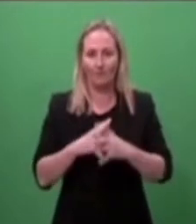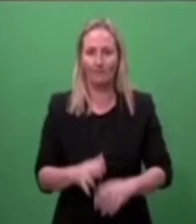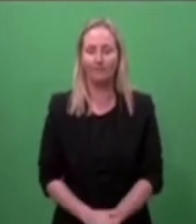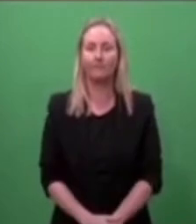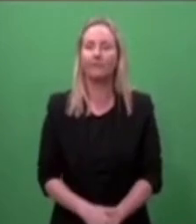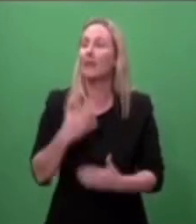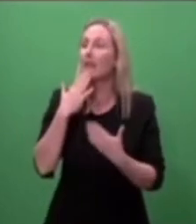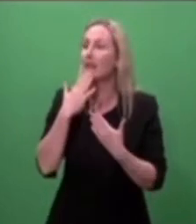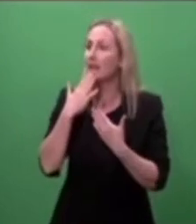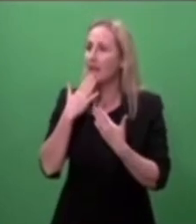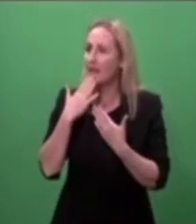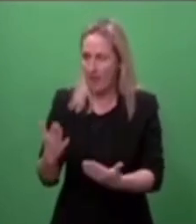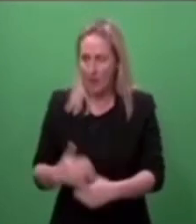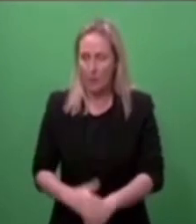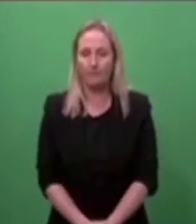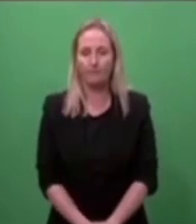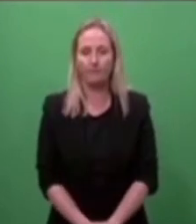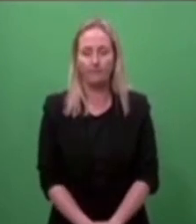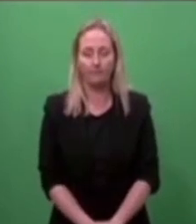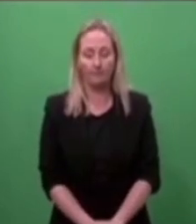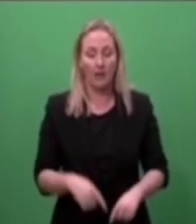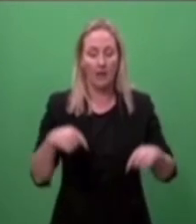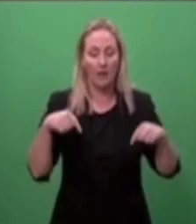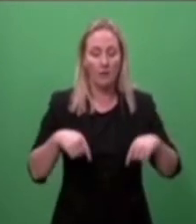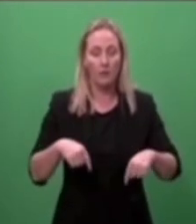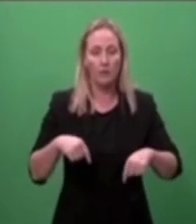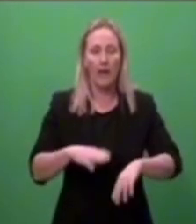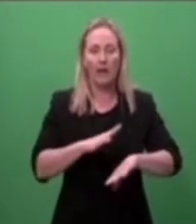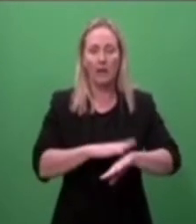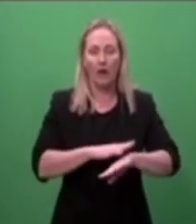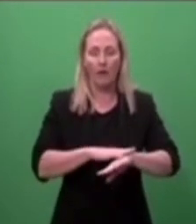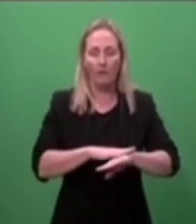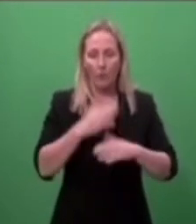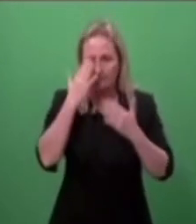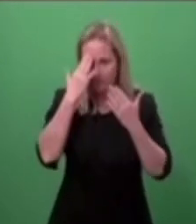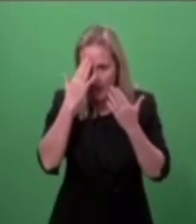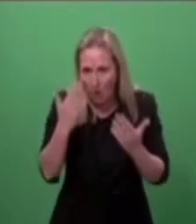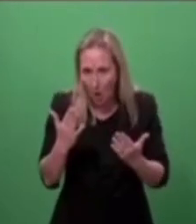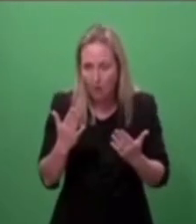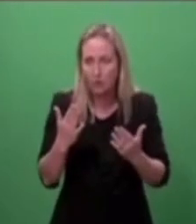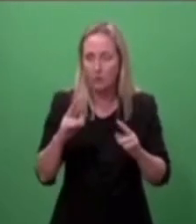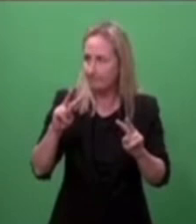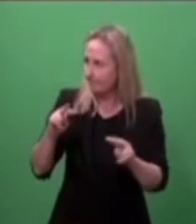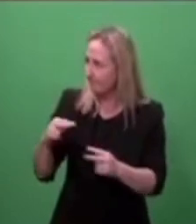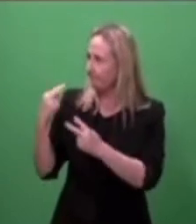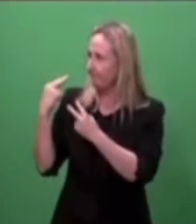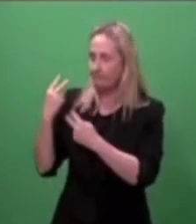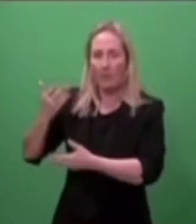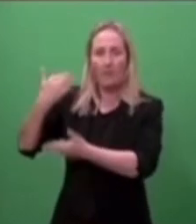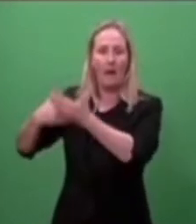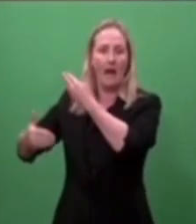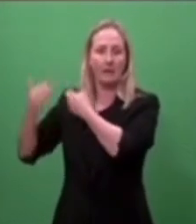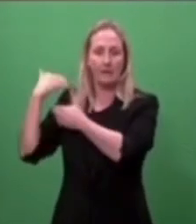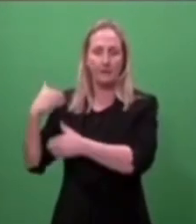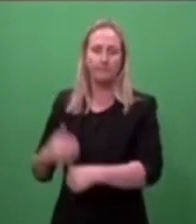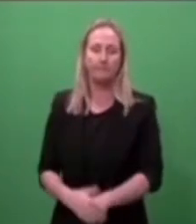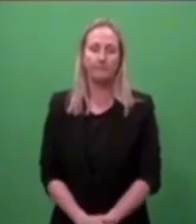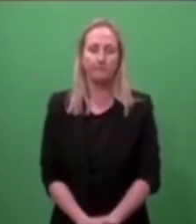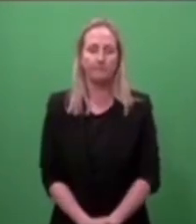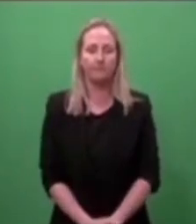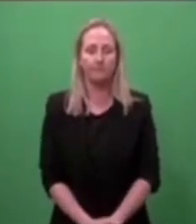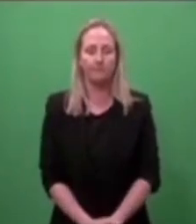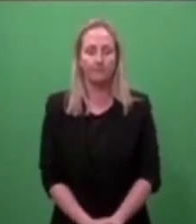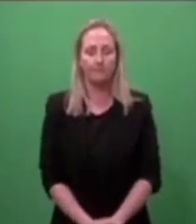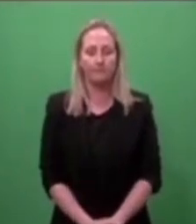As today is a day of reflection and acknowledgement of the past, I would just like to take a moment